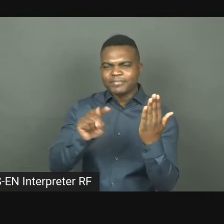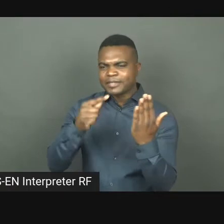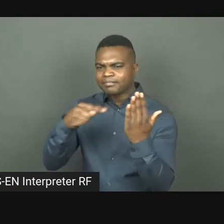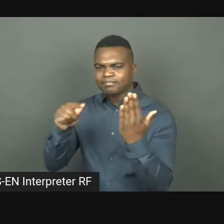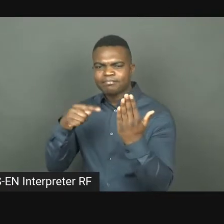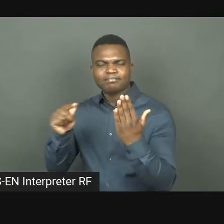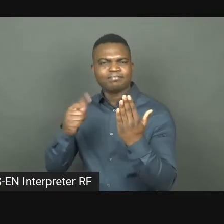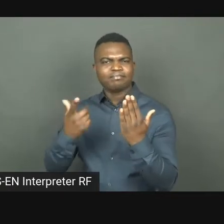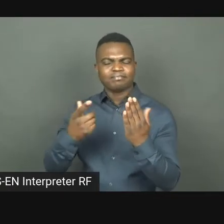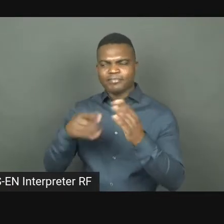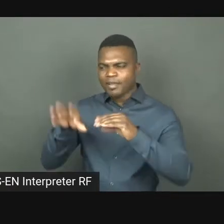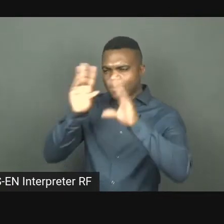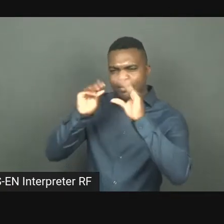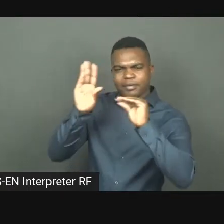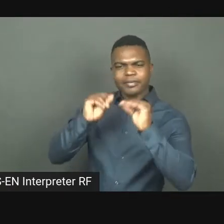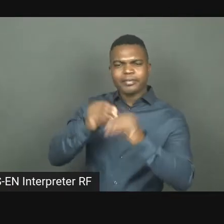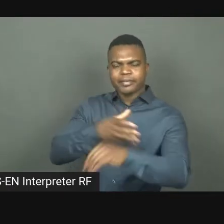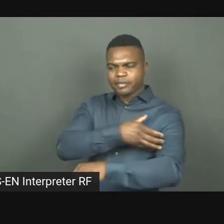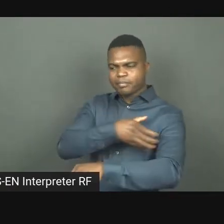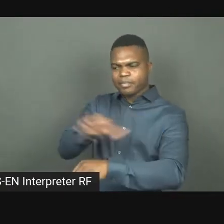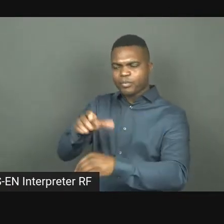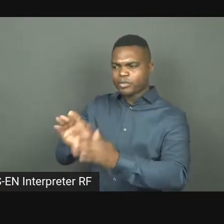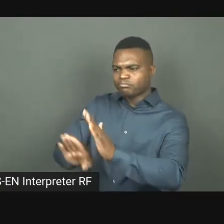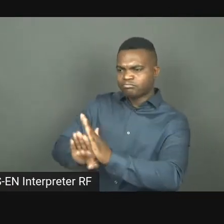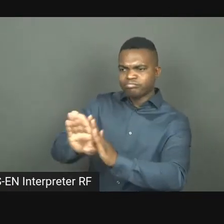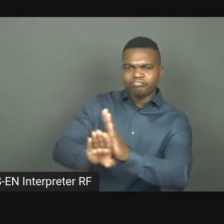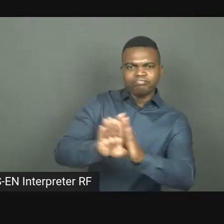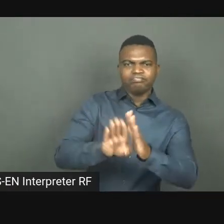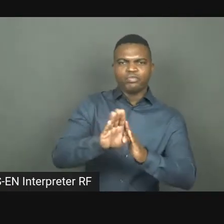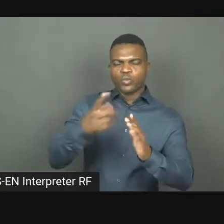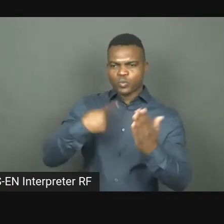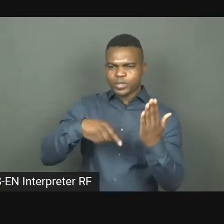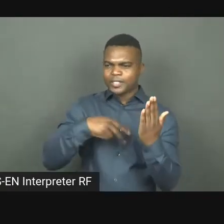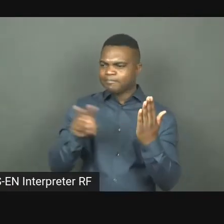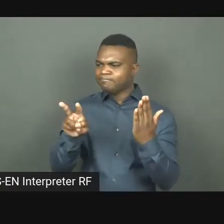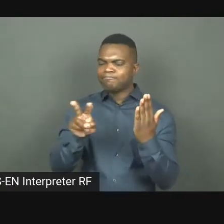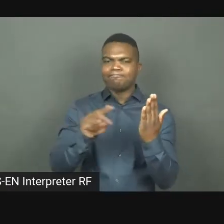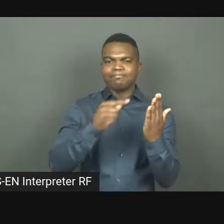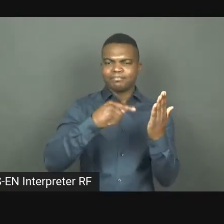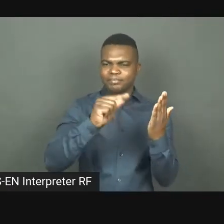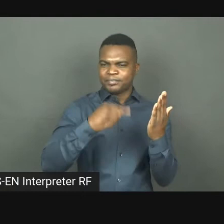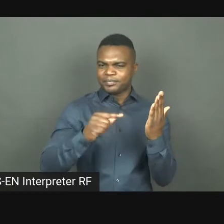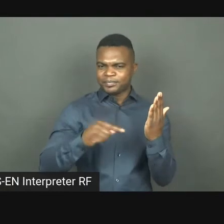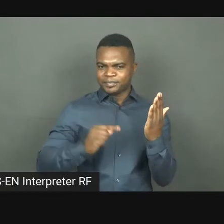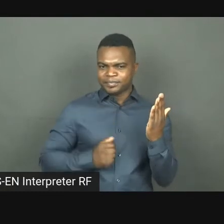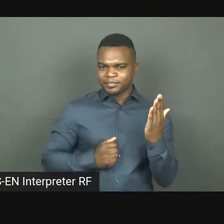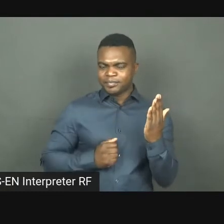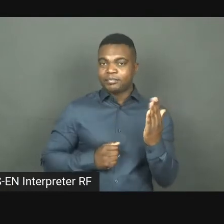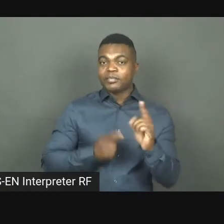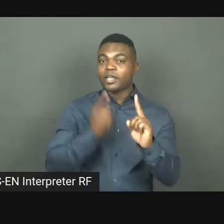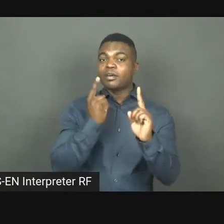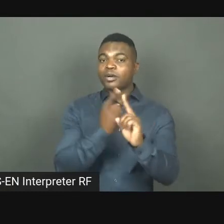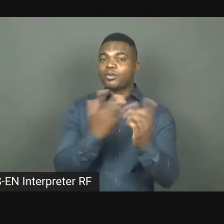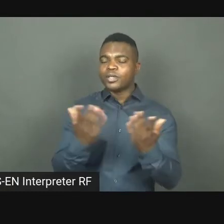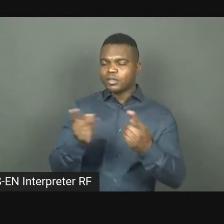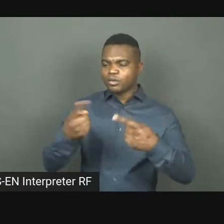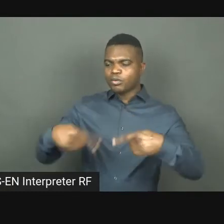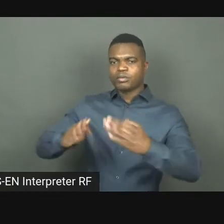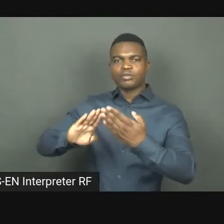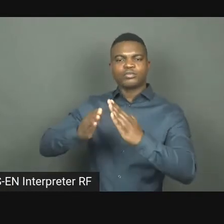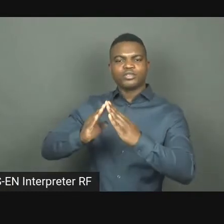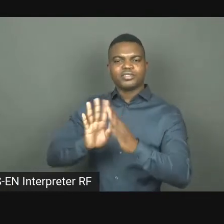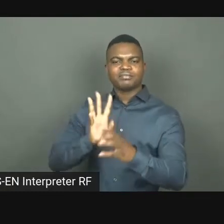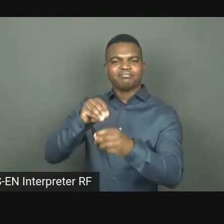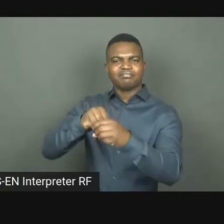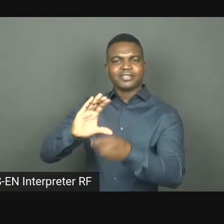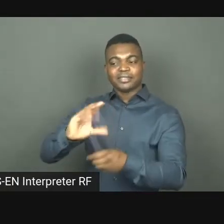we can build this momentum for change. CHS exchanges give us the platform to explore together the challenges